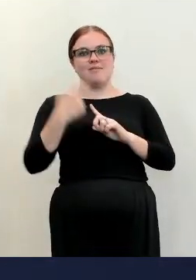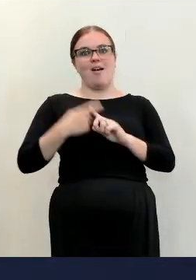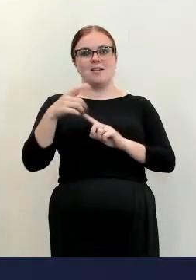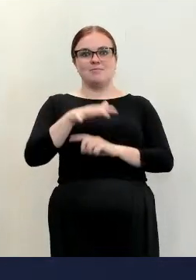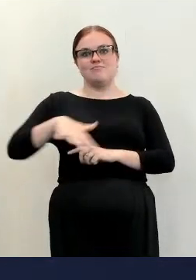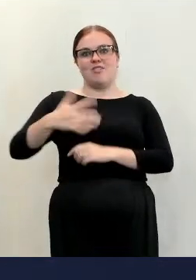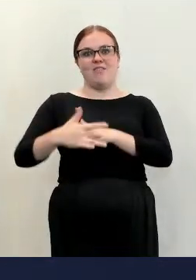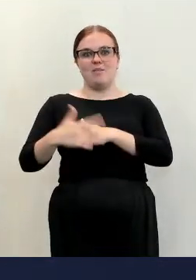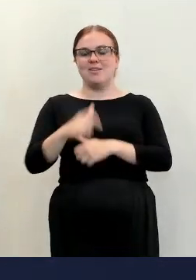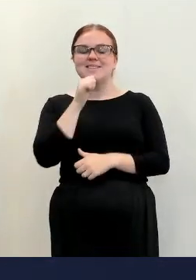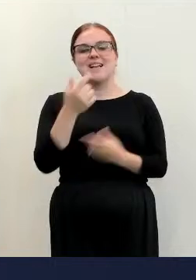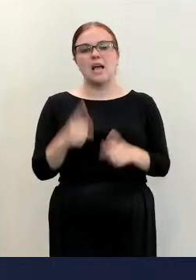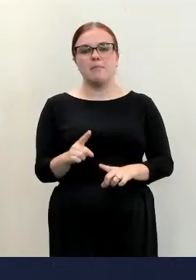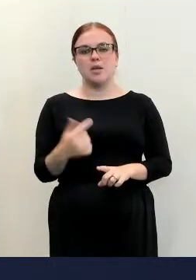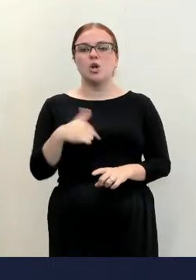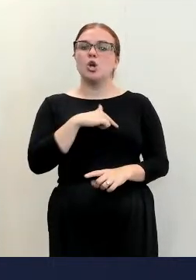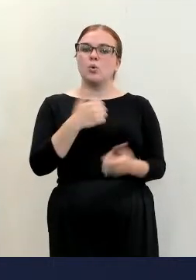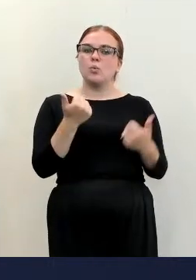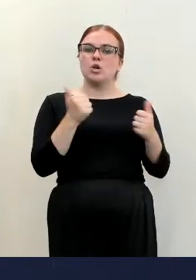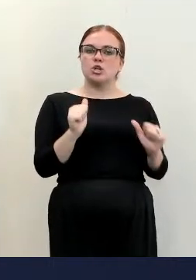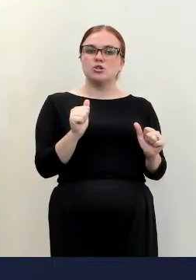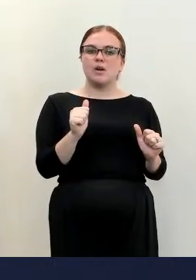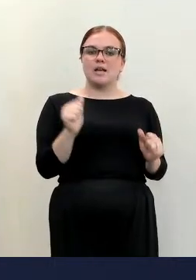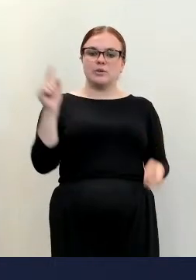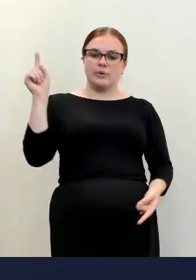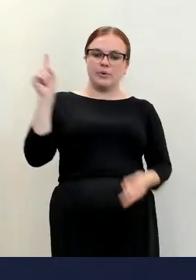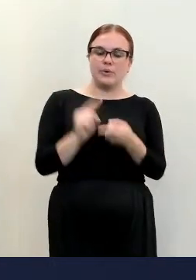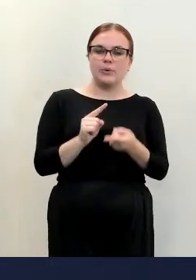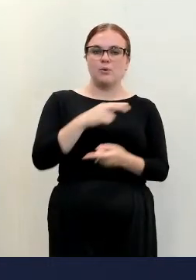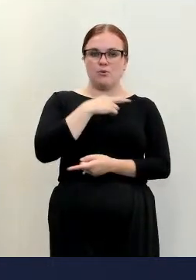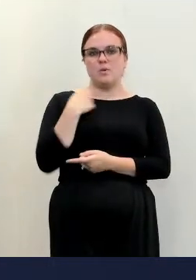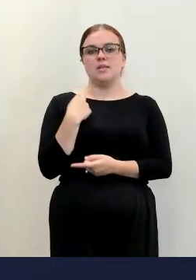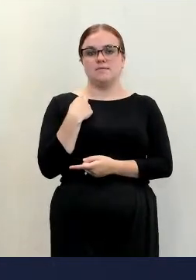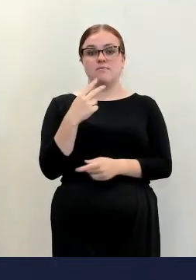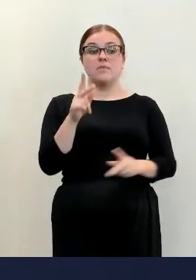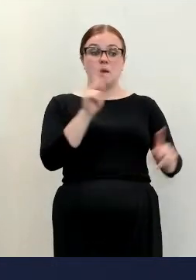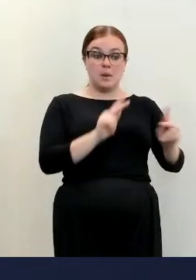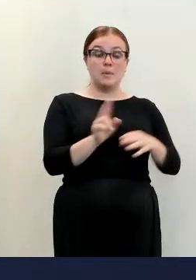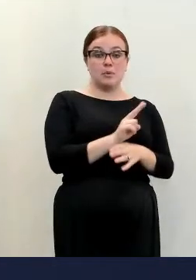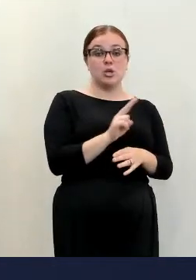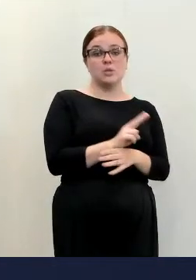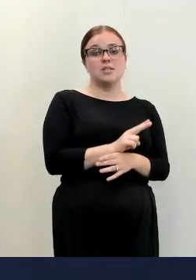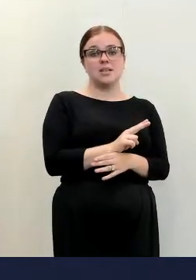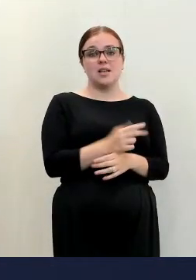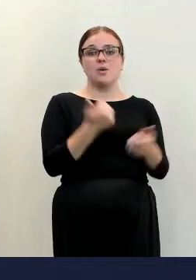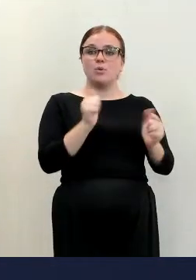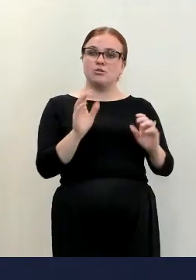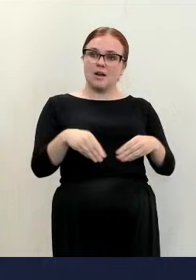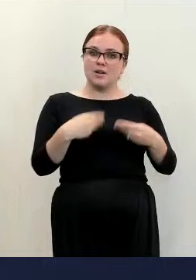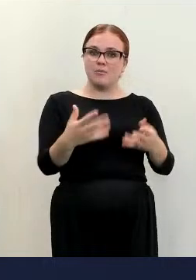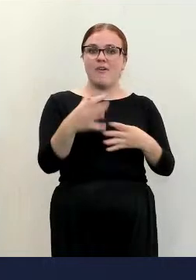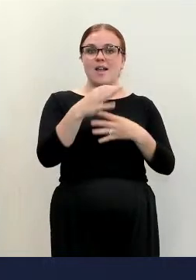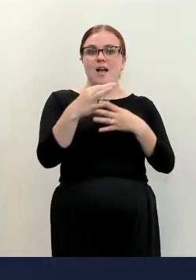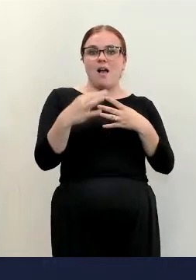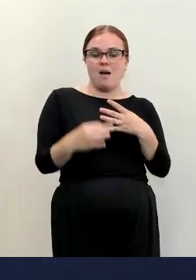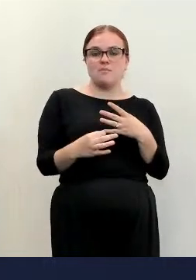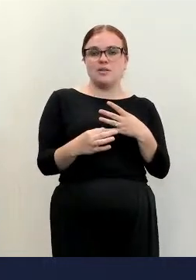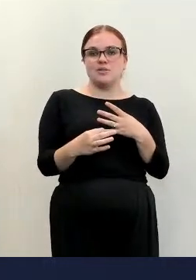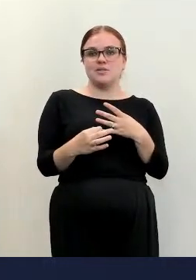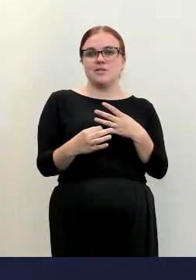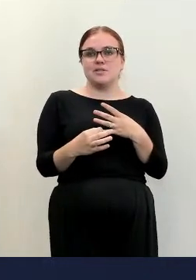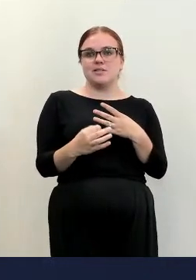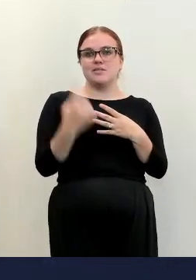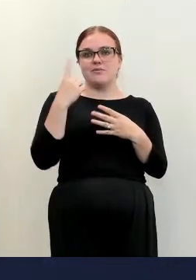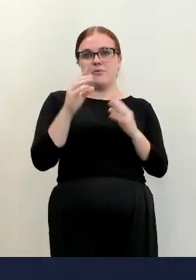it's not going to happen. What we're trying to do is harm reduction. So people are using, we're trying to give them options about how to